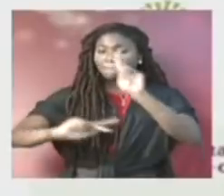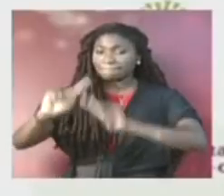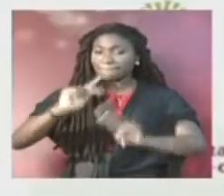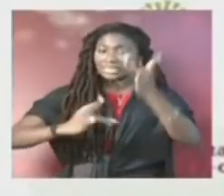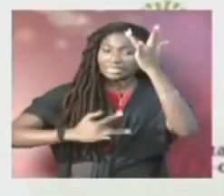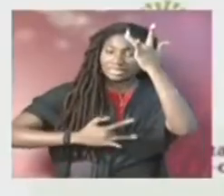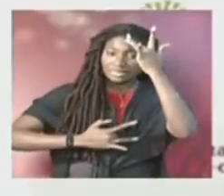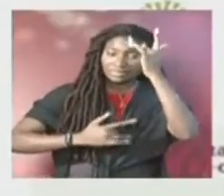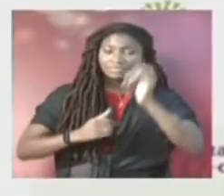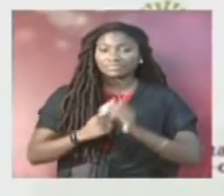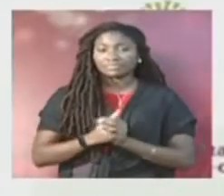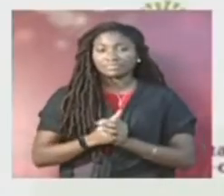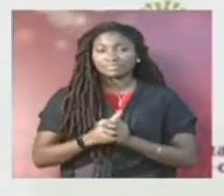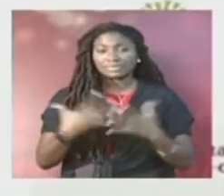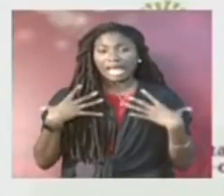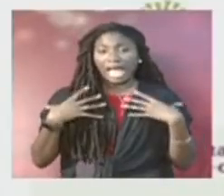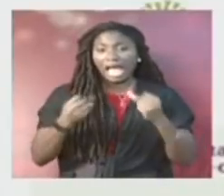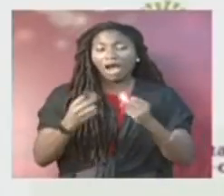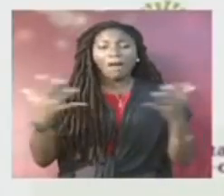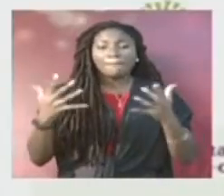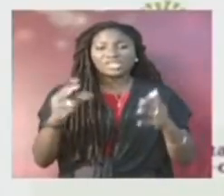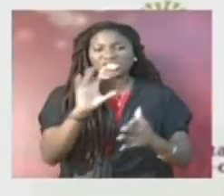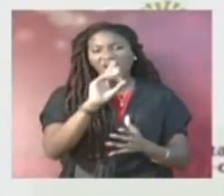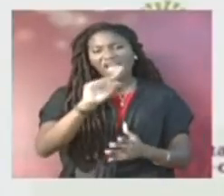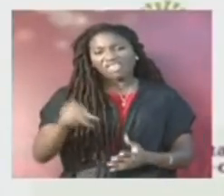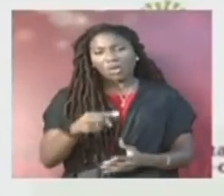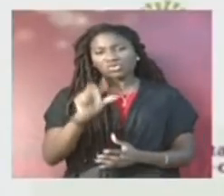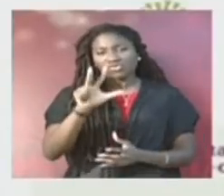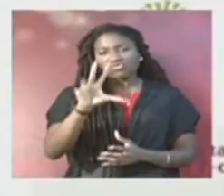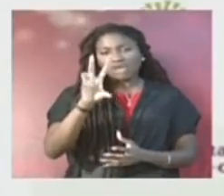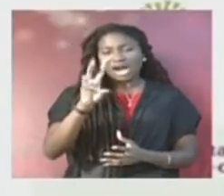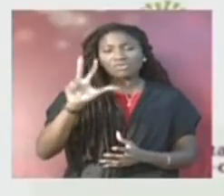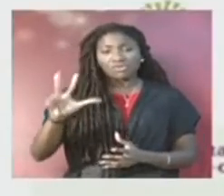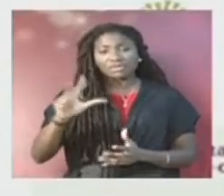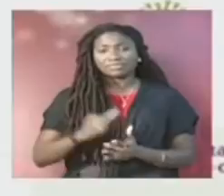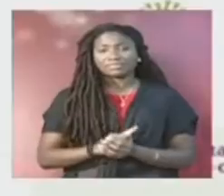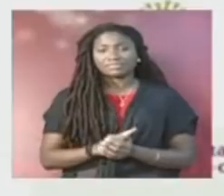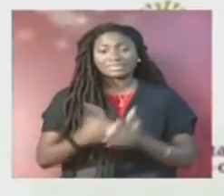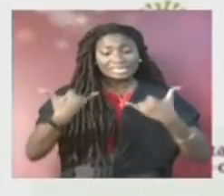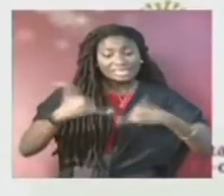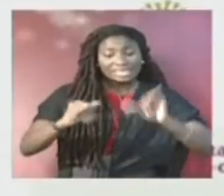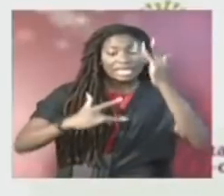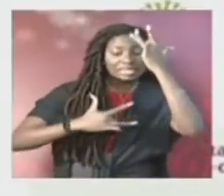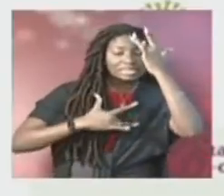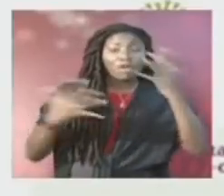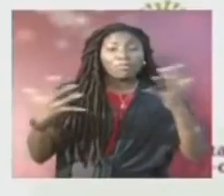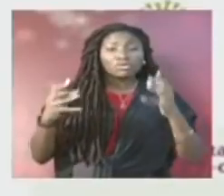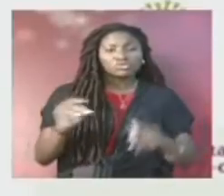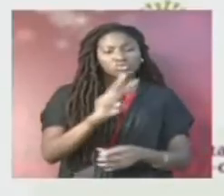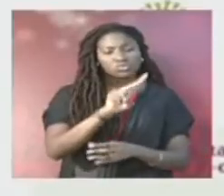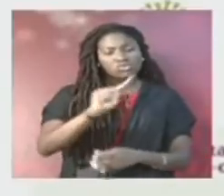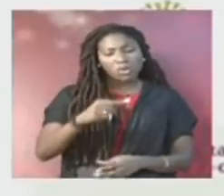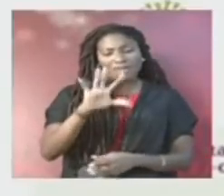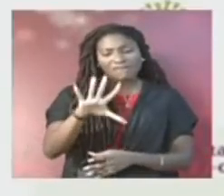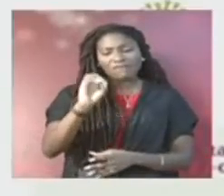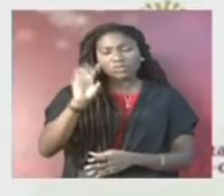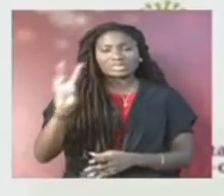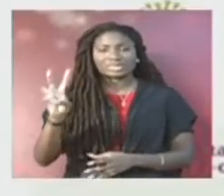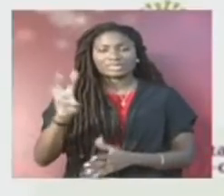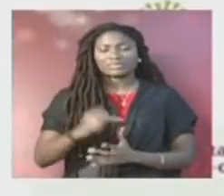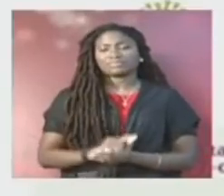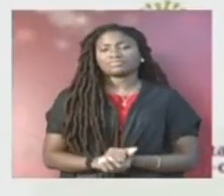at 8,633, with an active caseload now at 2,506. Of those